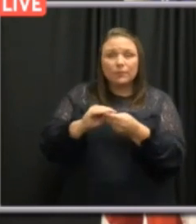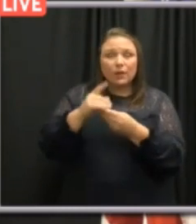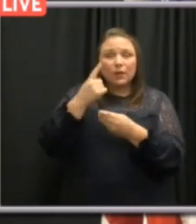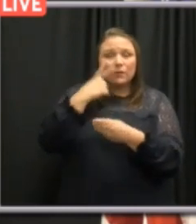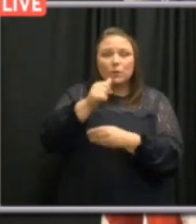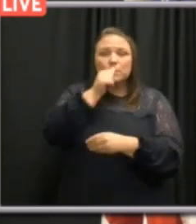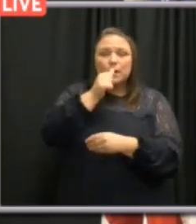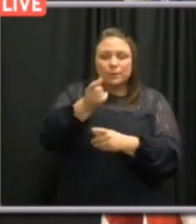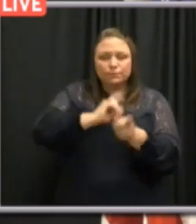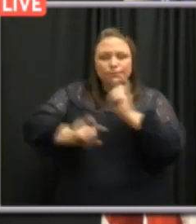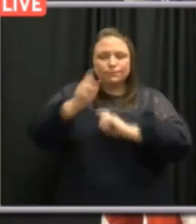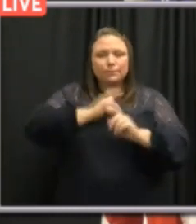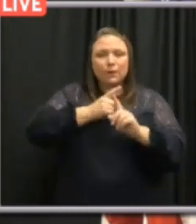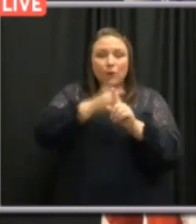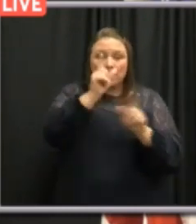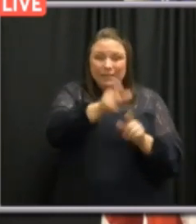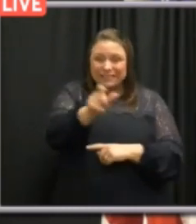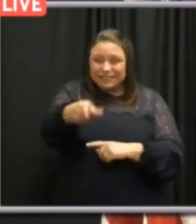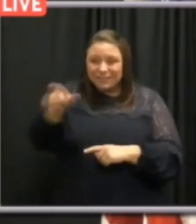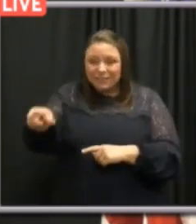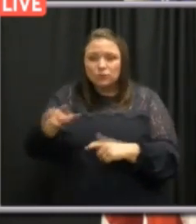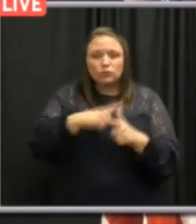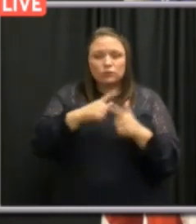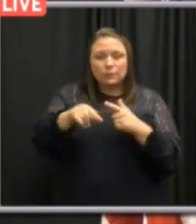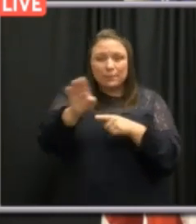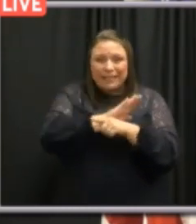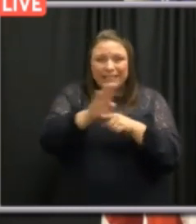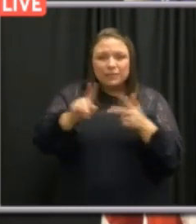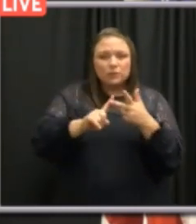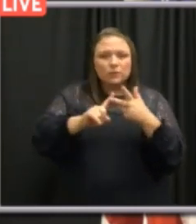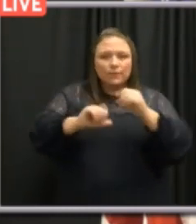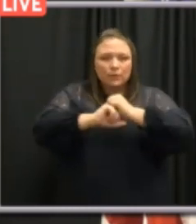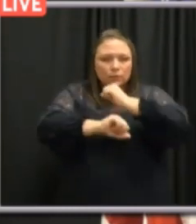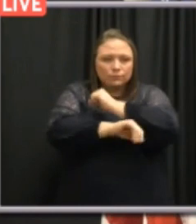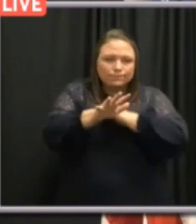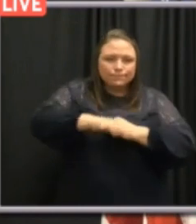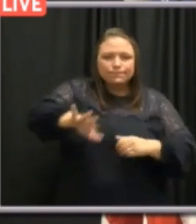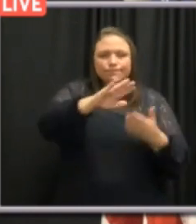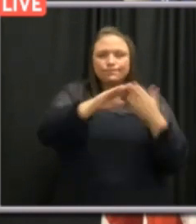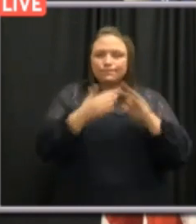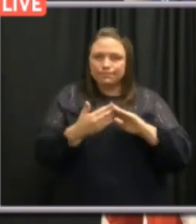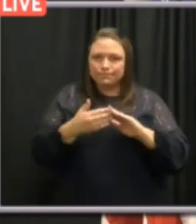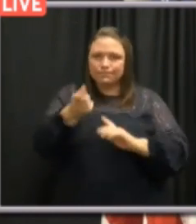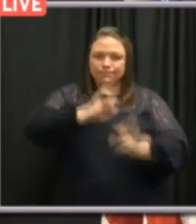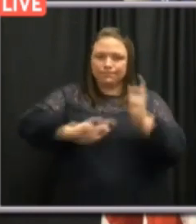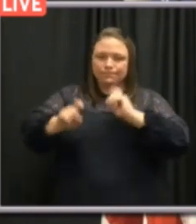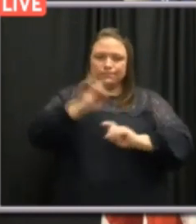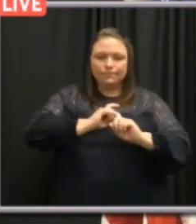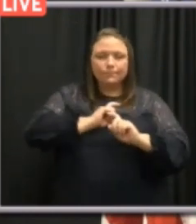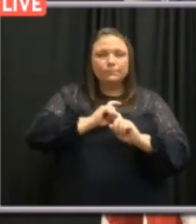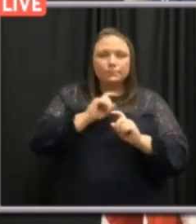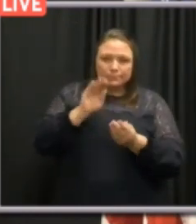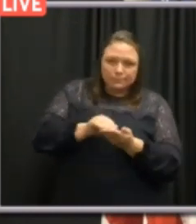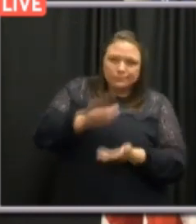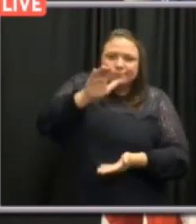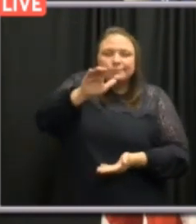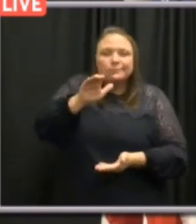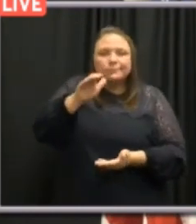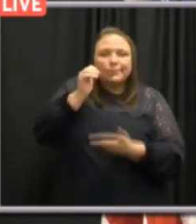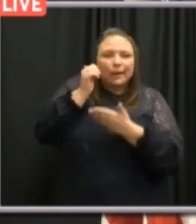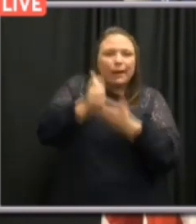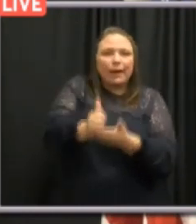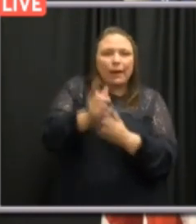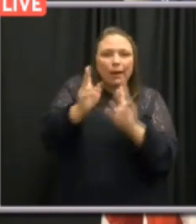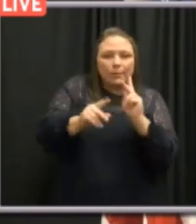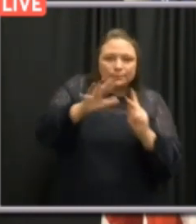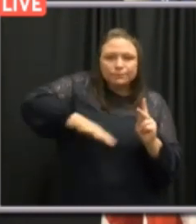private donations from individuals, businesses, and foundations throughout the community. These are people who have given to help our neighbors